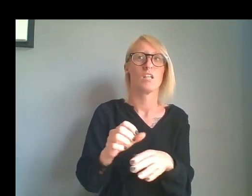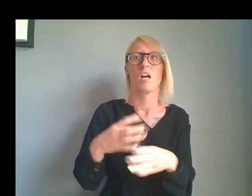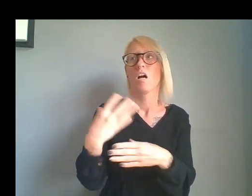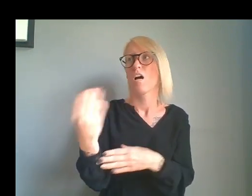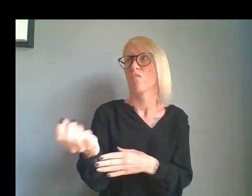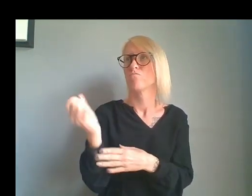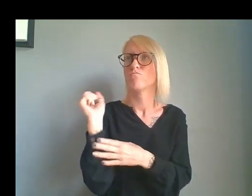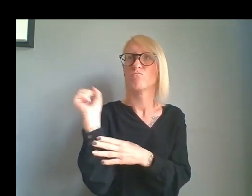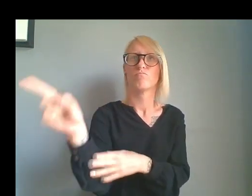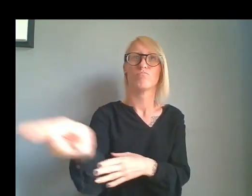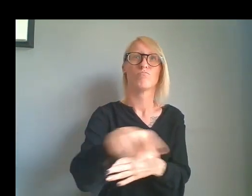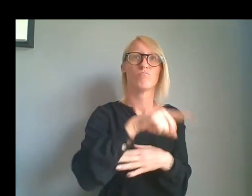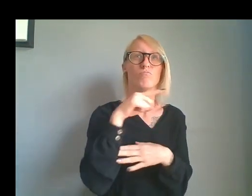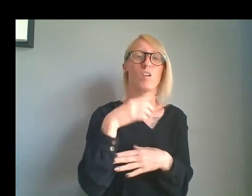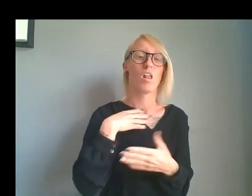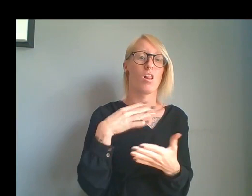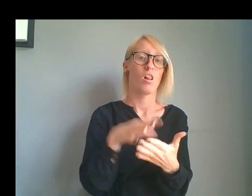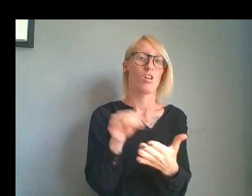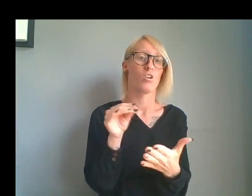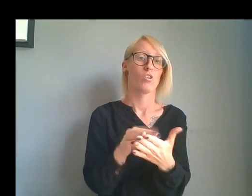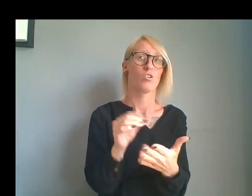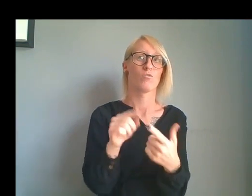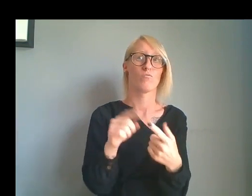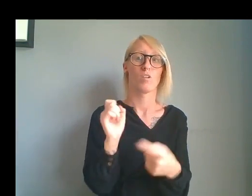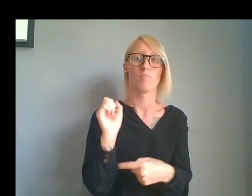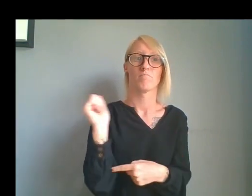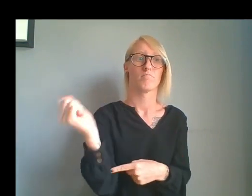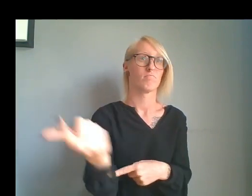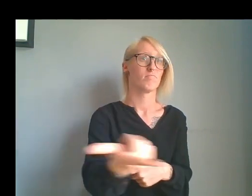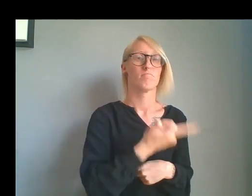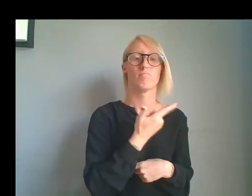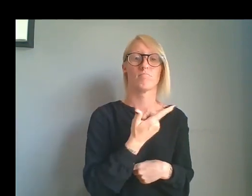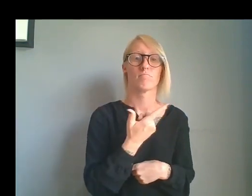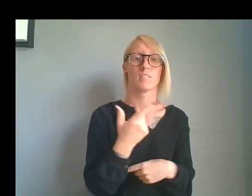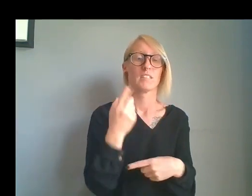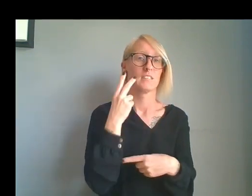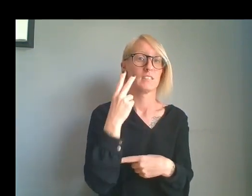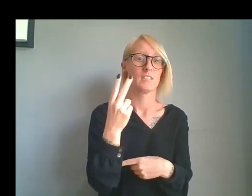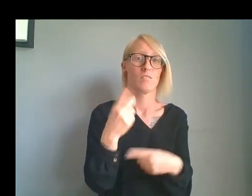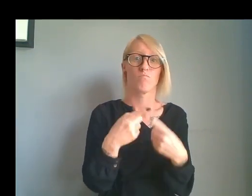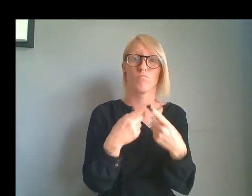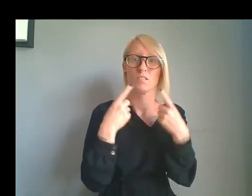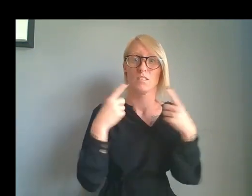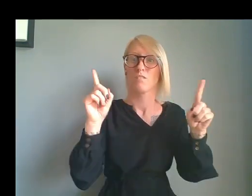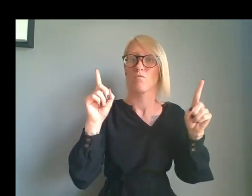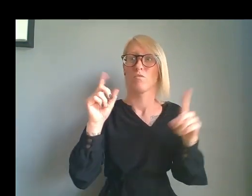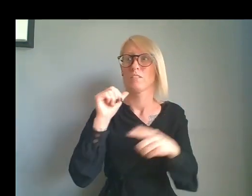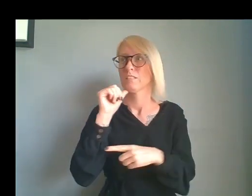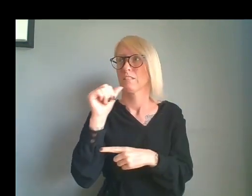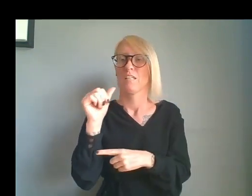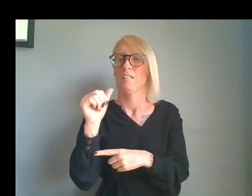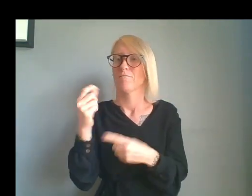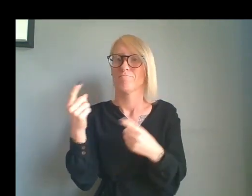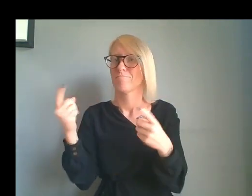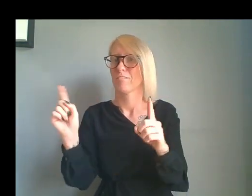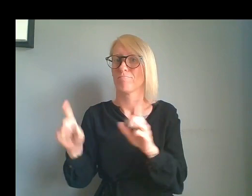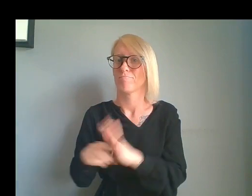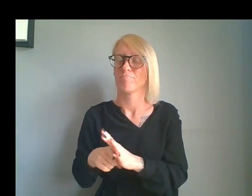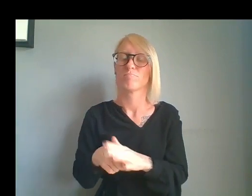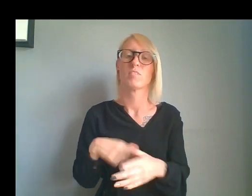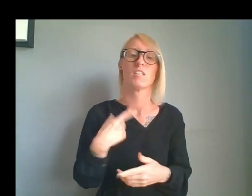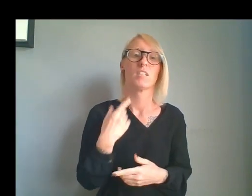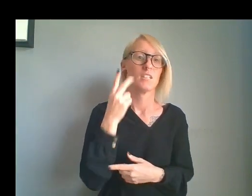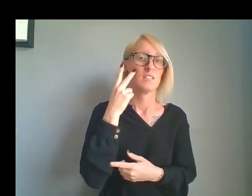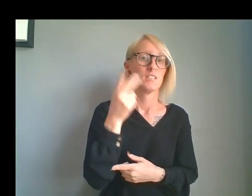can kind of learn from them what's effective and what's not. So, again, before you go home and do any of these tools that I'm talking about